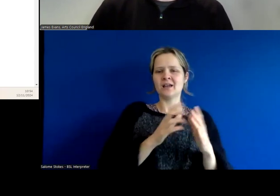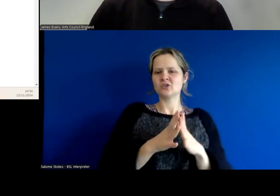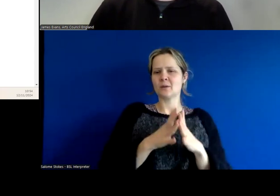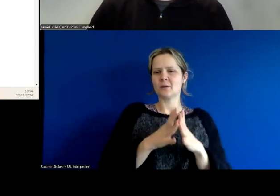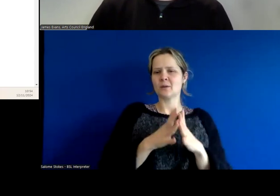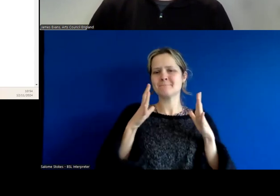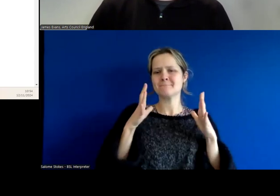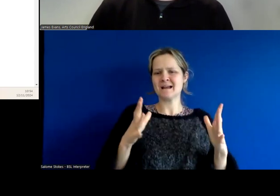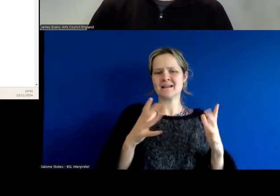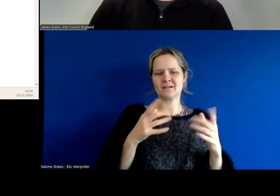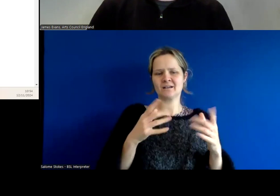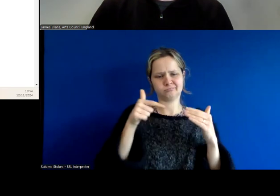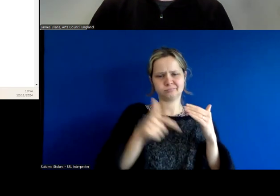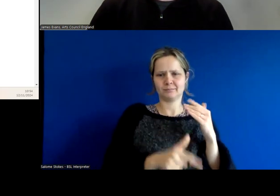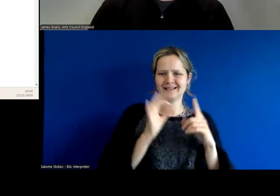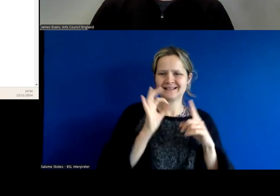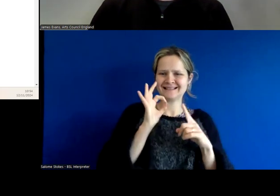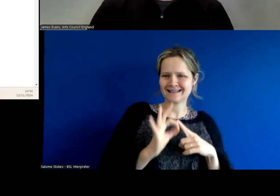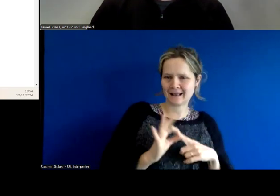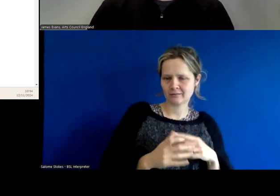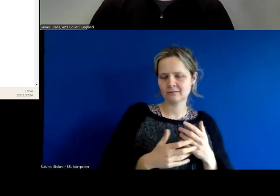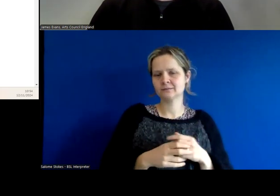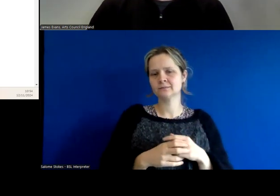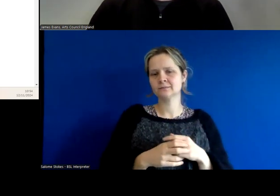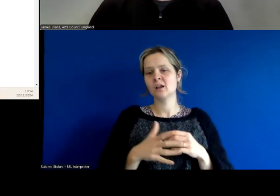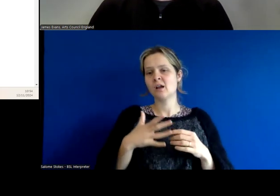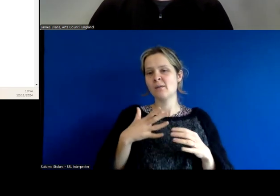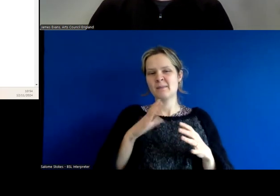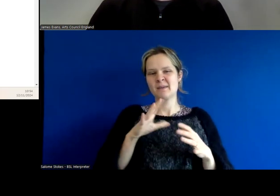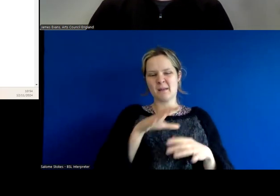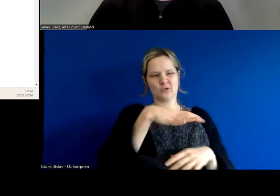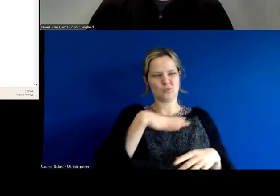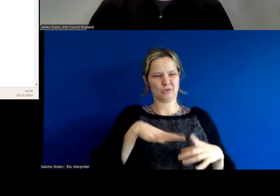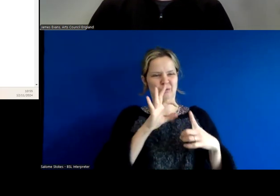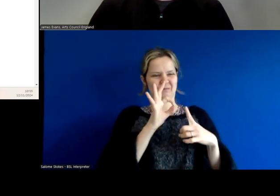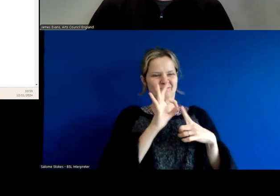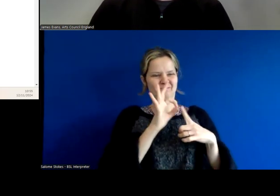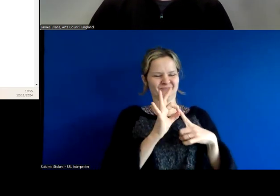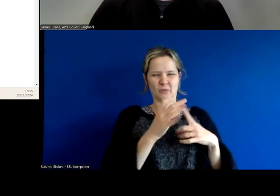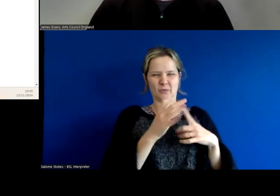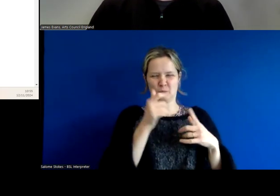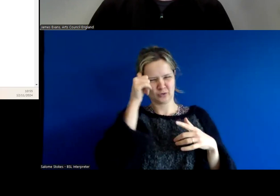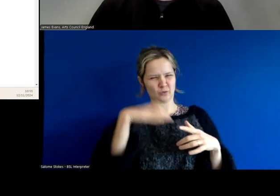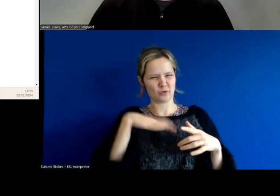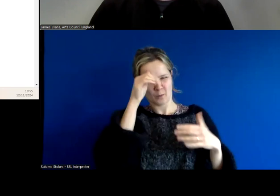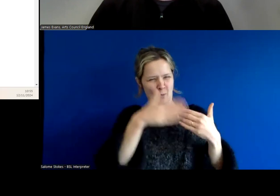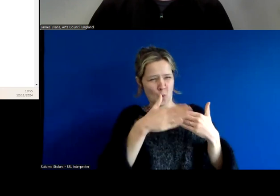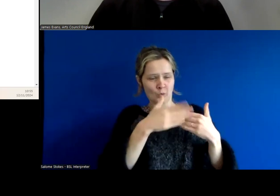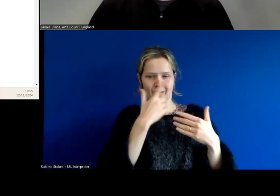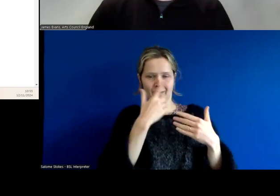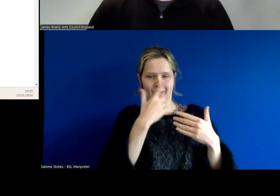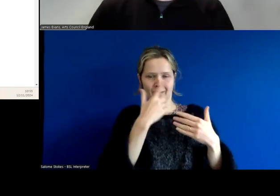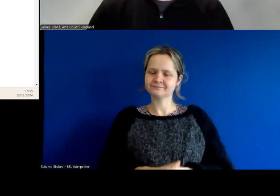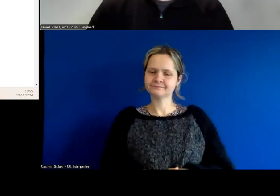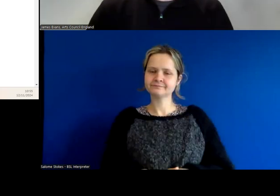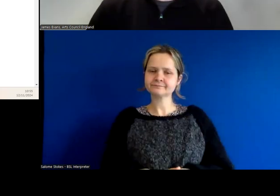of detail in the report if you really want to interrogate a place or find out some differences in a place. You'll see here